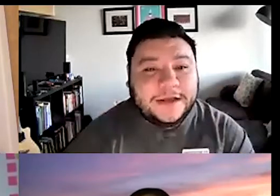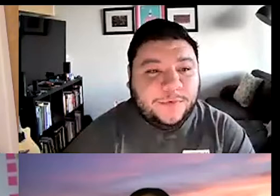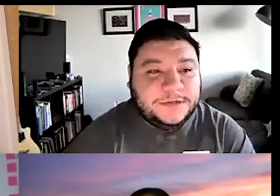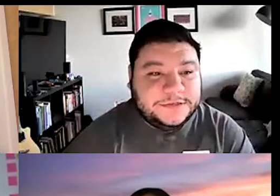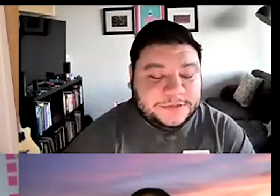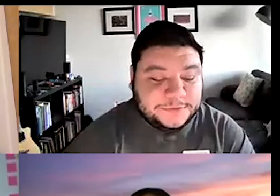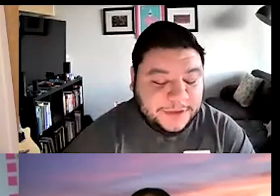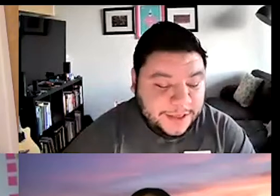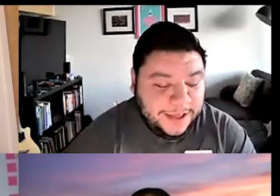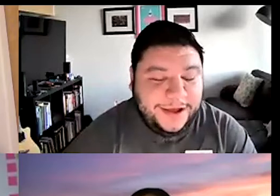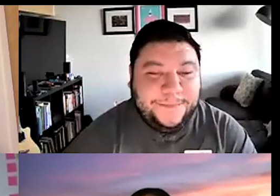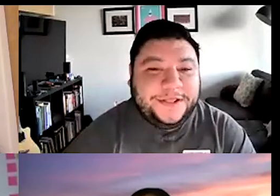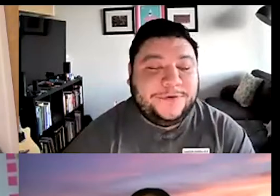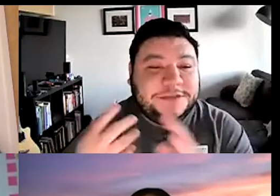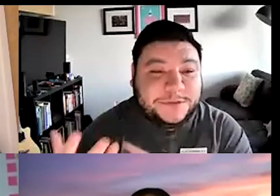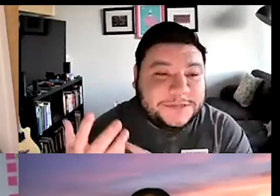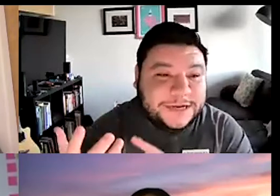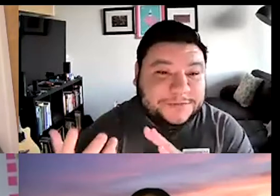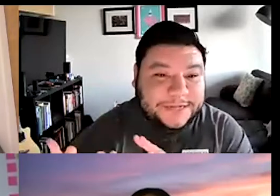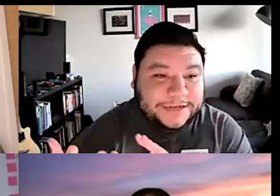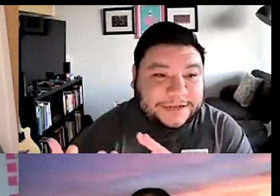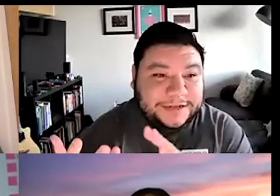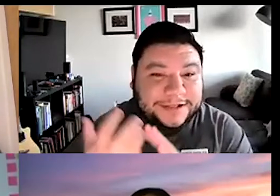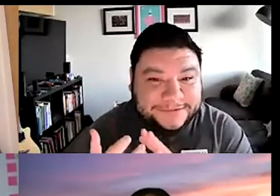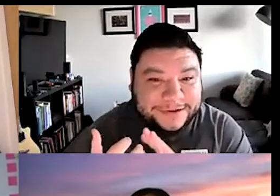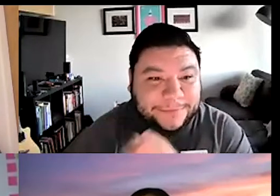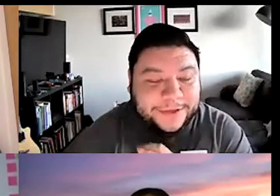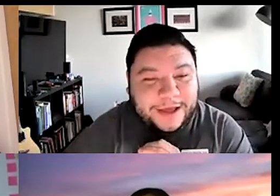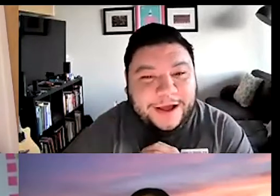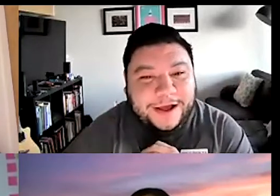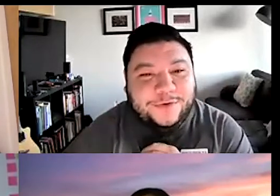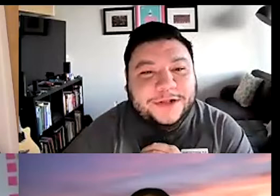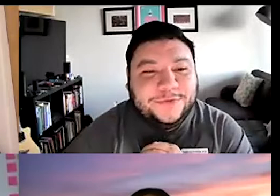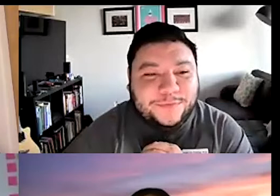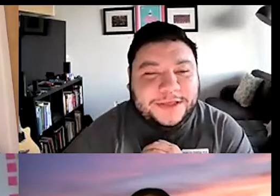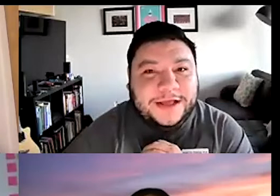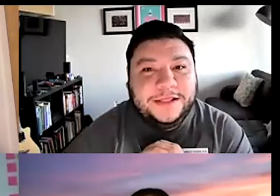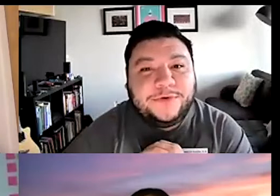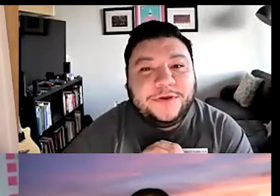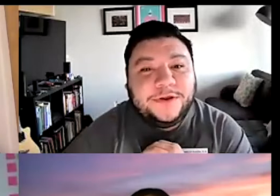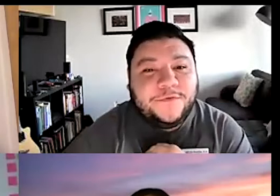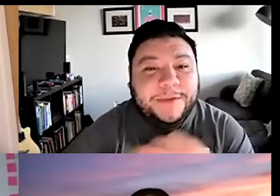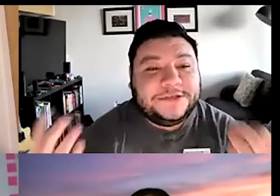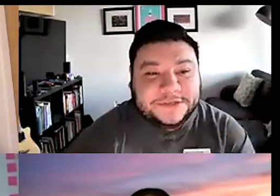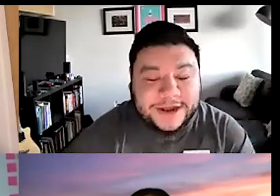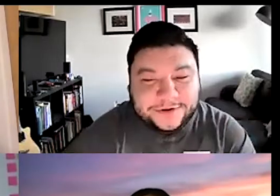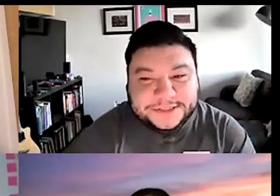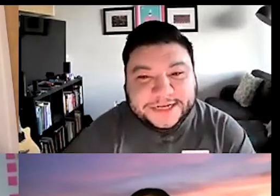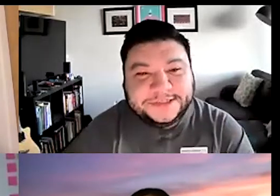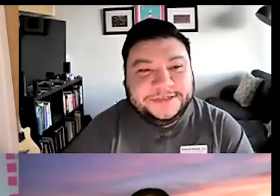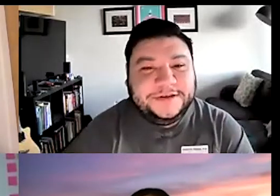I exactly wanted to do. But there was this person that I was dating at the time who had told me that they were going to go for a master's in